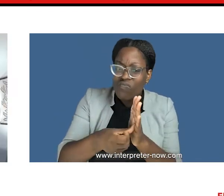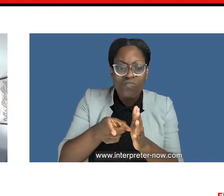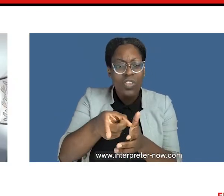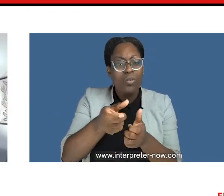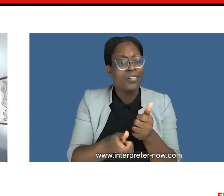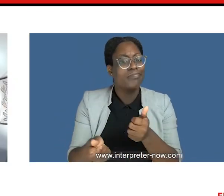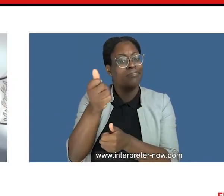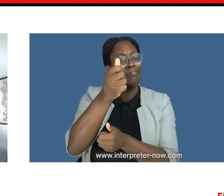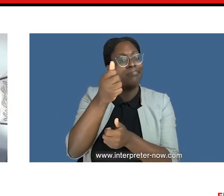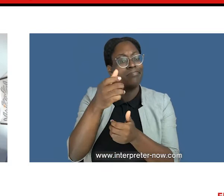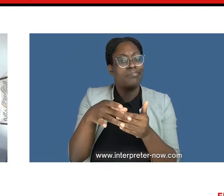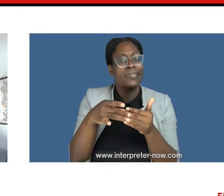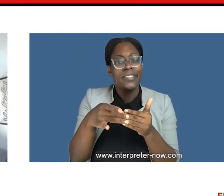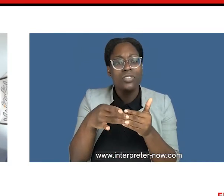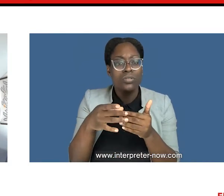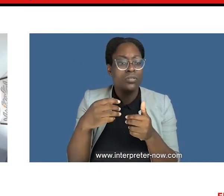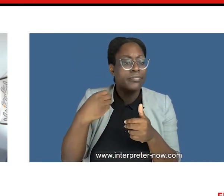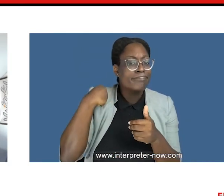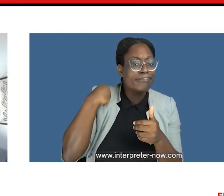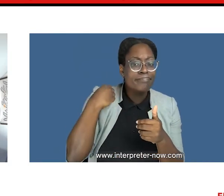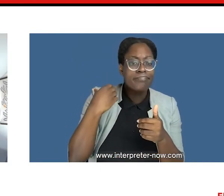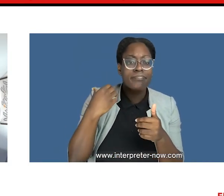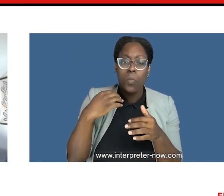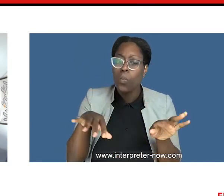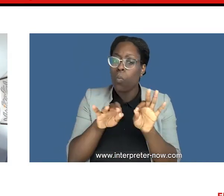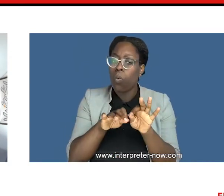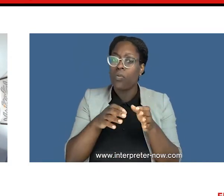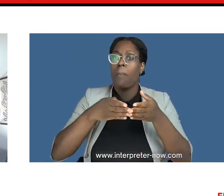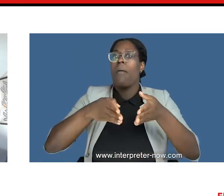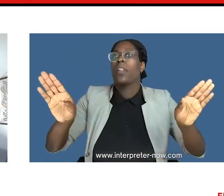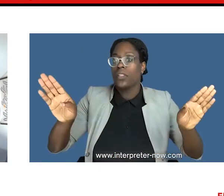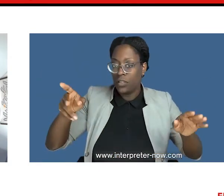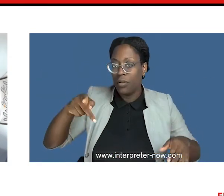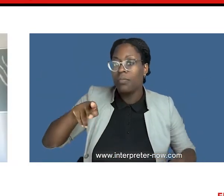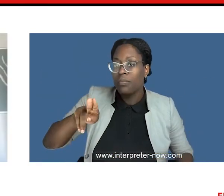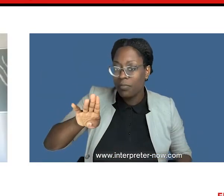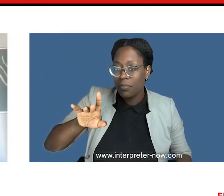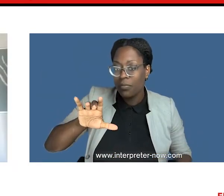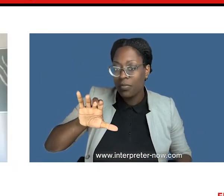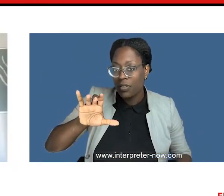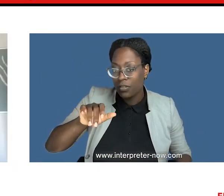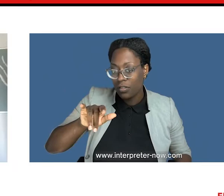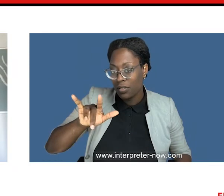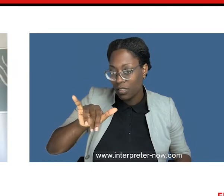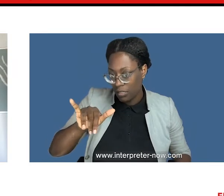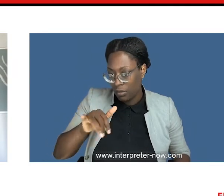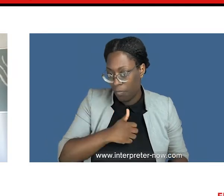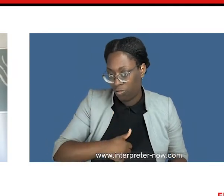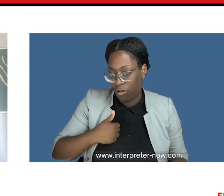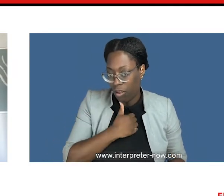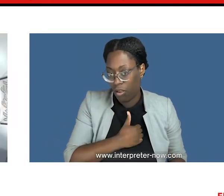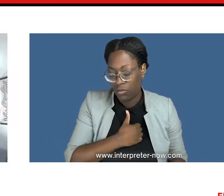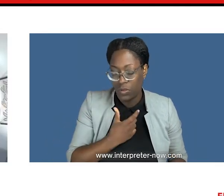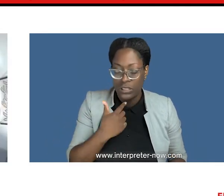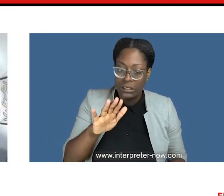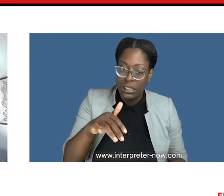especially if you're a leader, it's really important to publicly apologize and say how